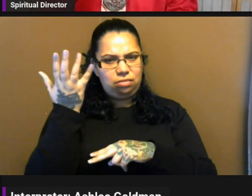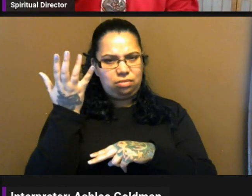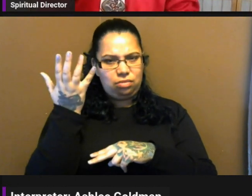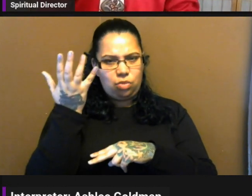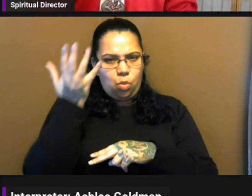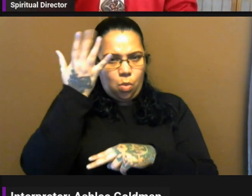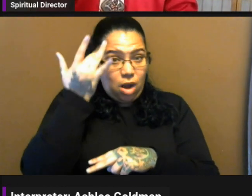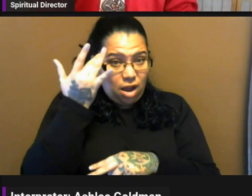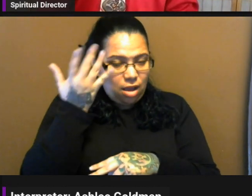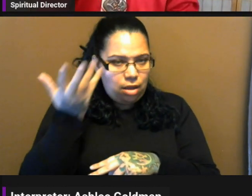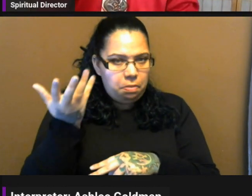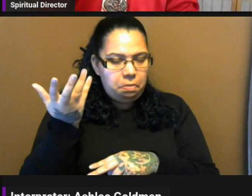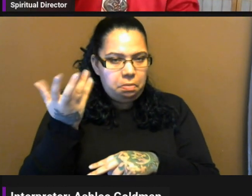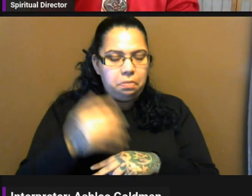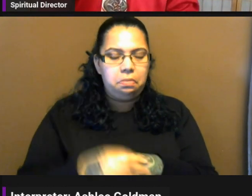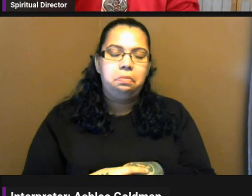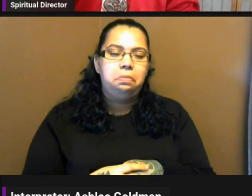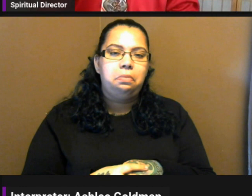why?